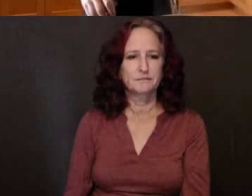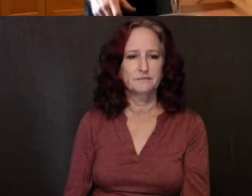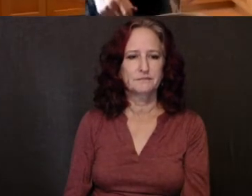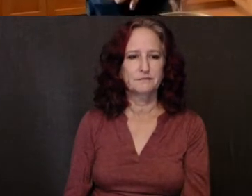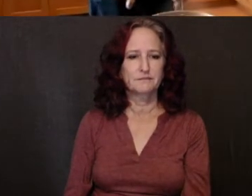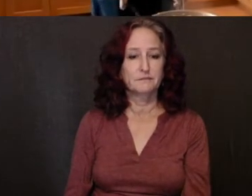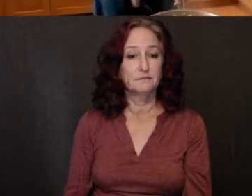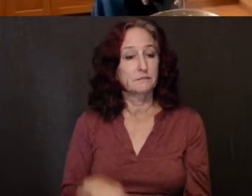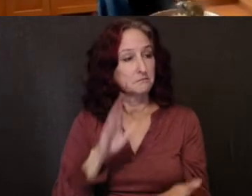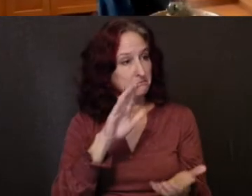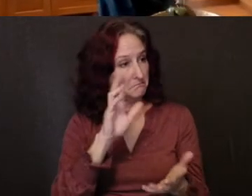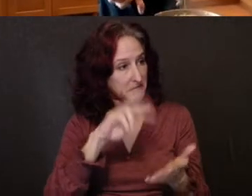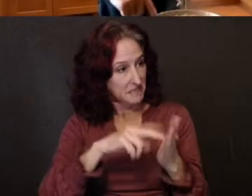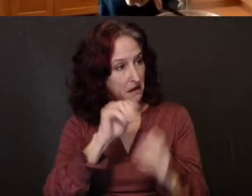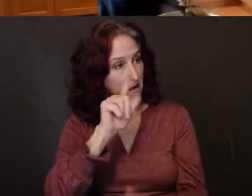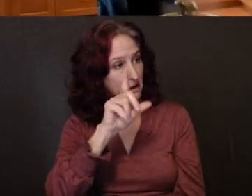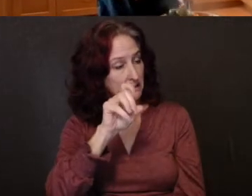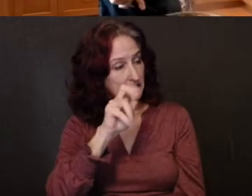bit of a